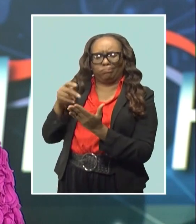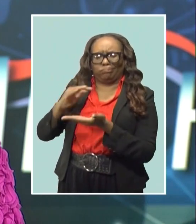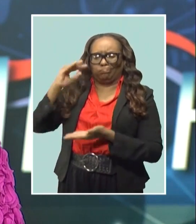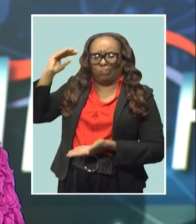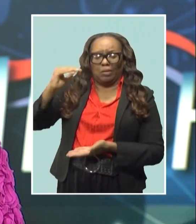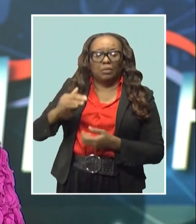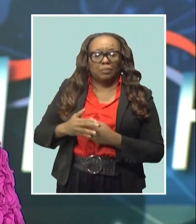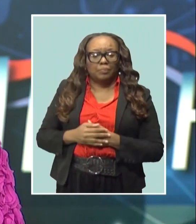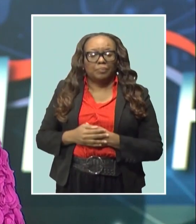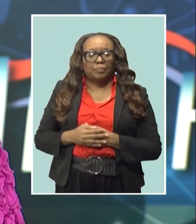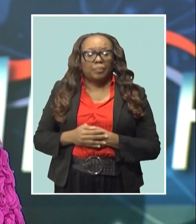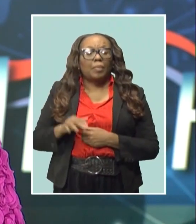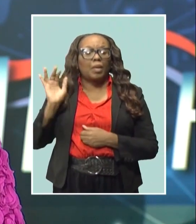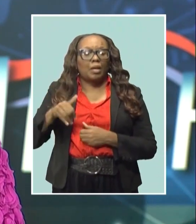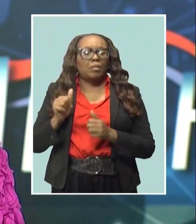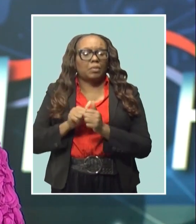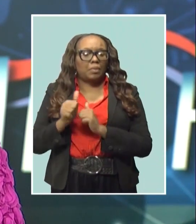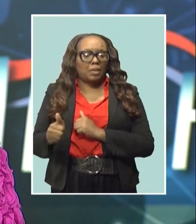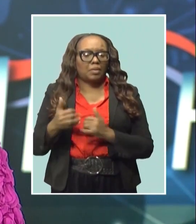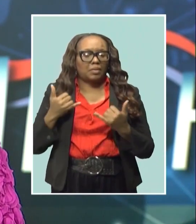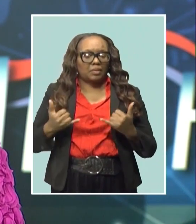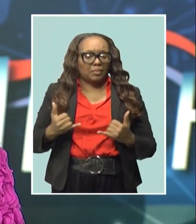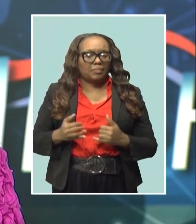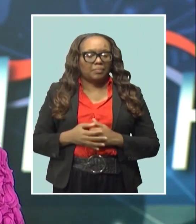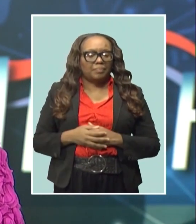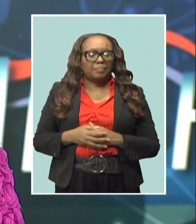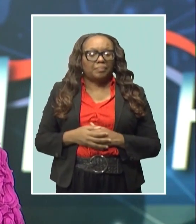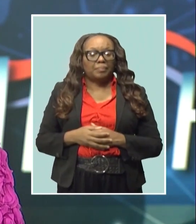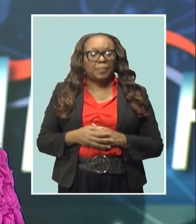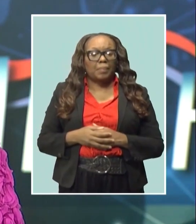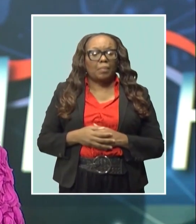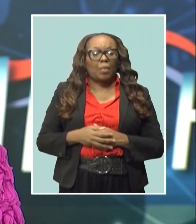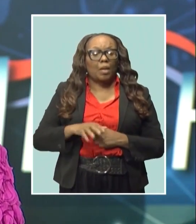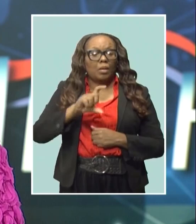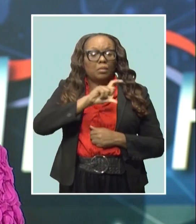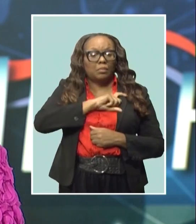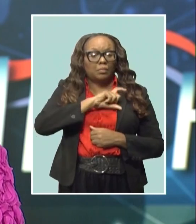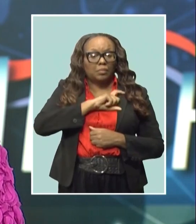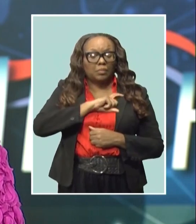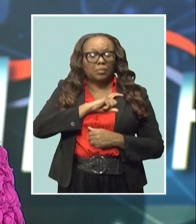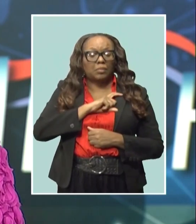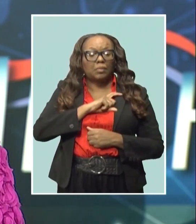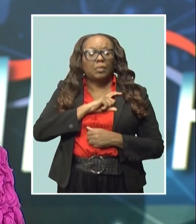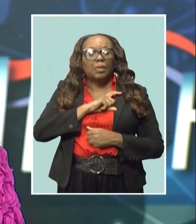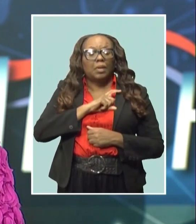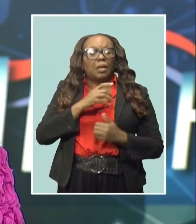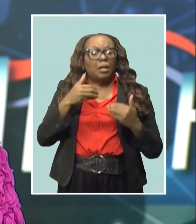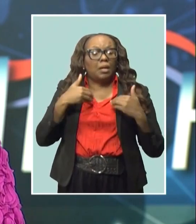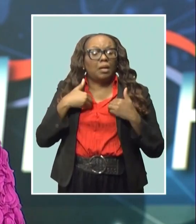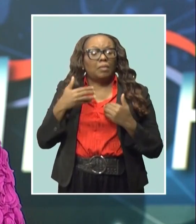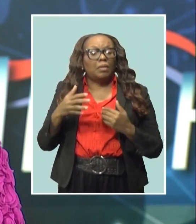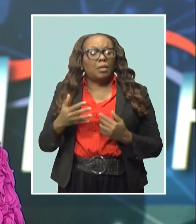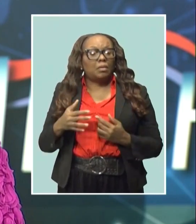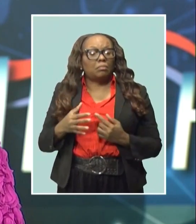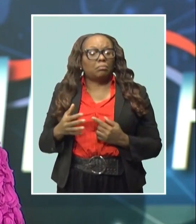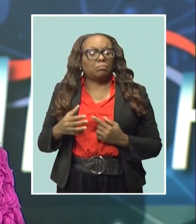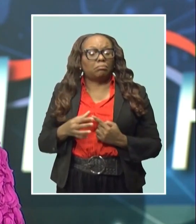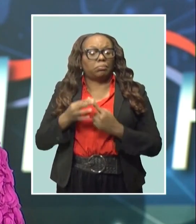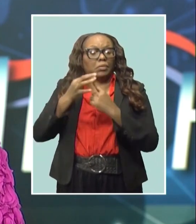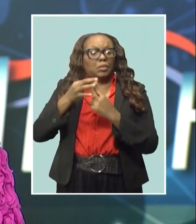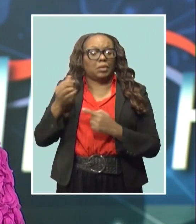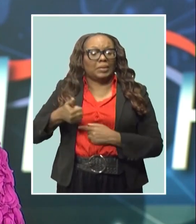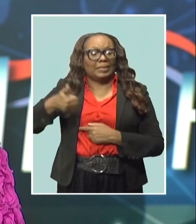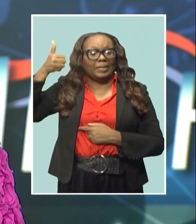Procedure Amendment Bill 2024 was passed in the lower house. The Barbados Police Service has assigned a senior officer